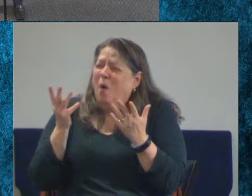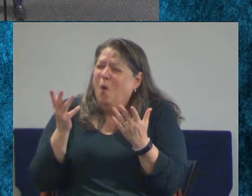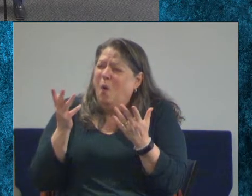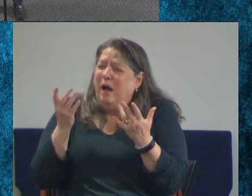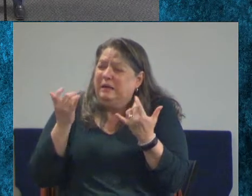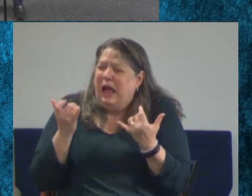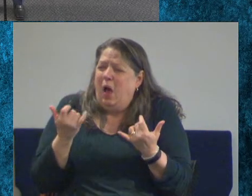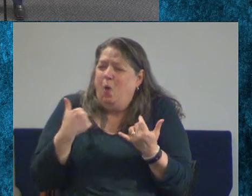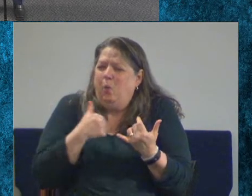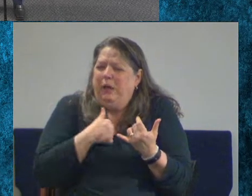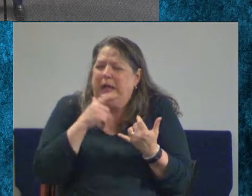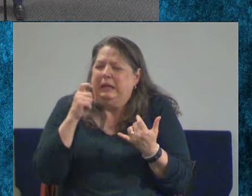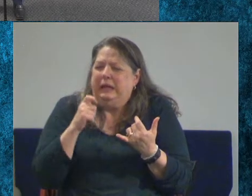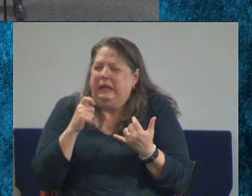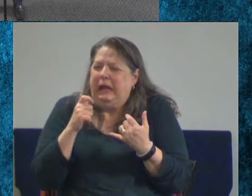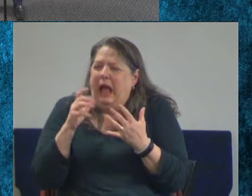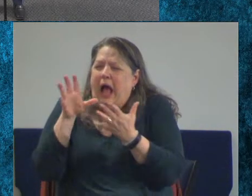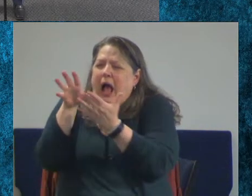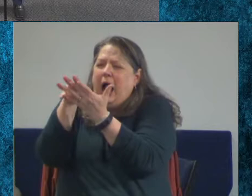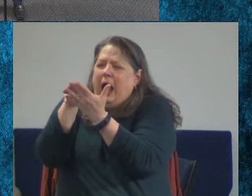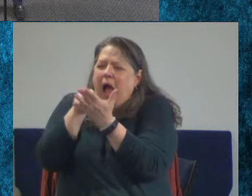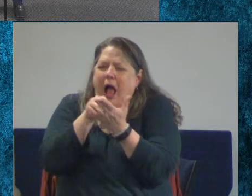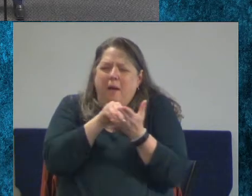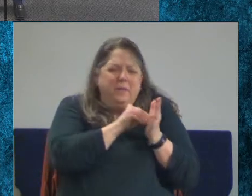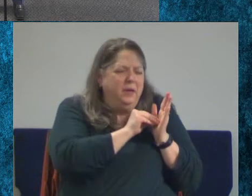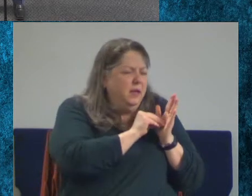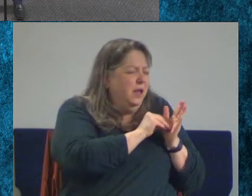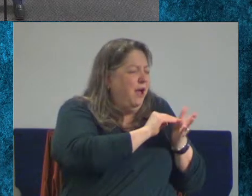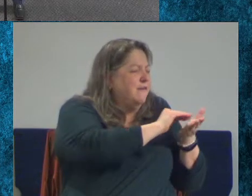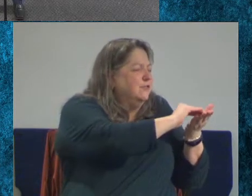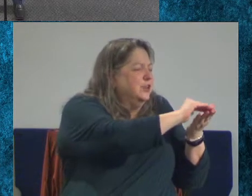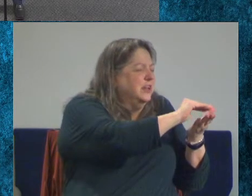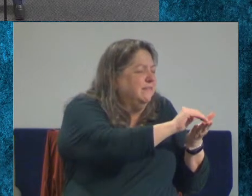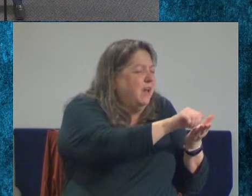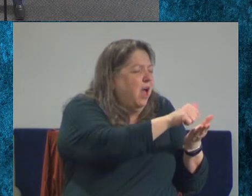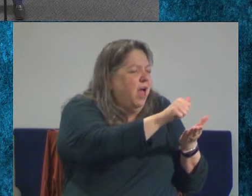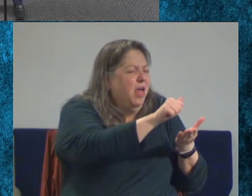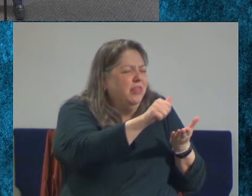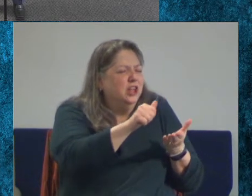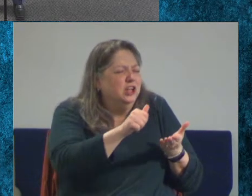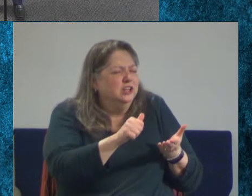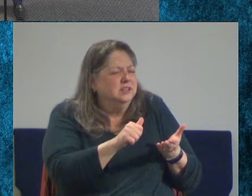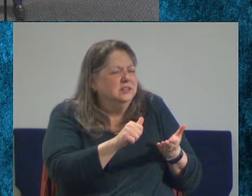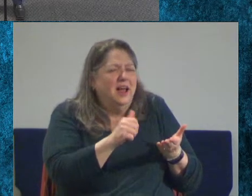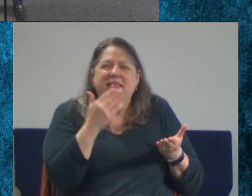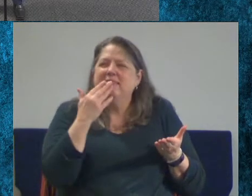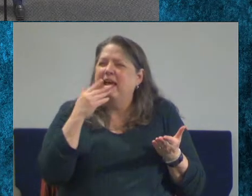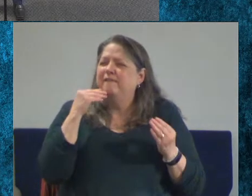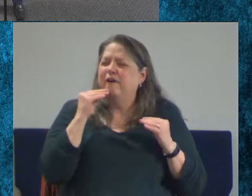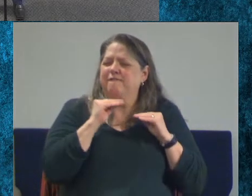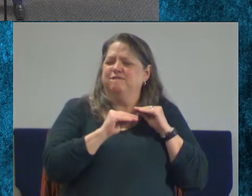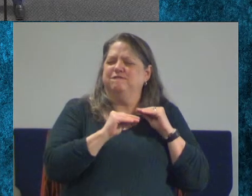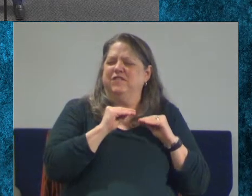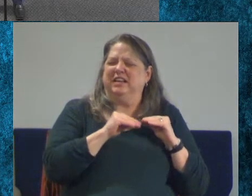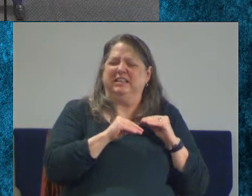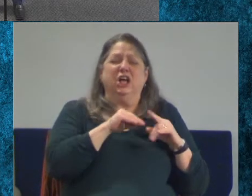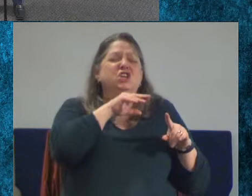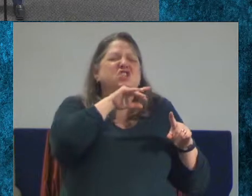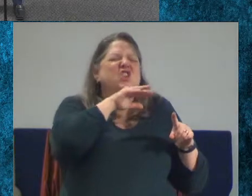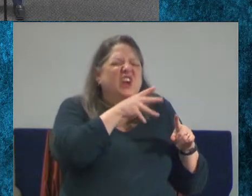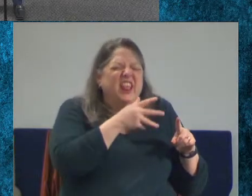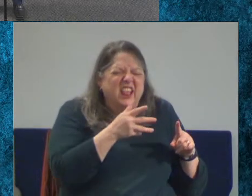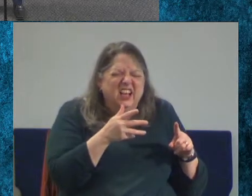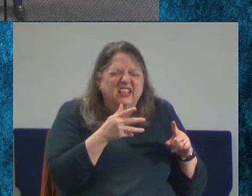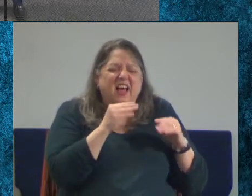among ourselves? We thank you for your grace and love, God. We thank you that you came to fix the dirty things. You came to fix